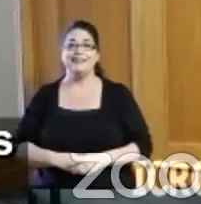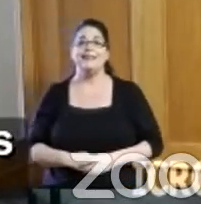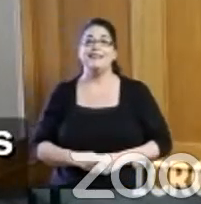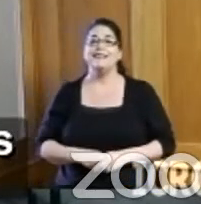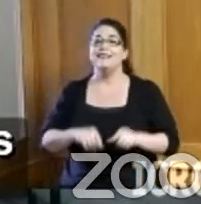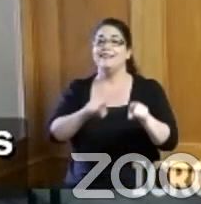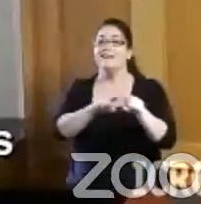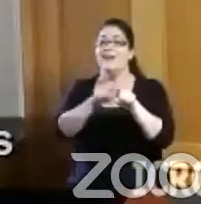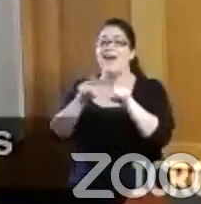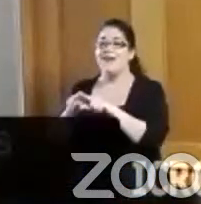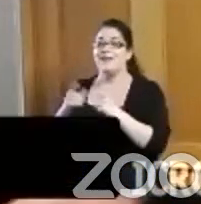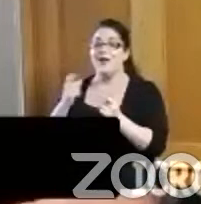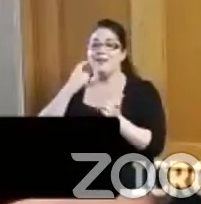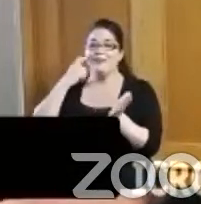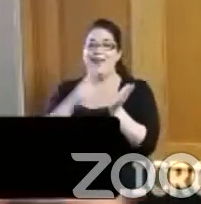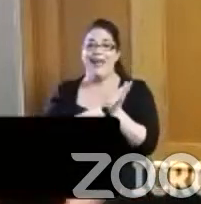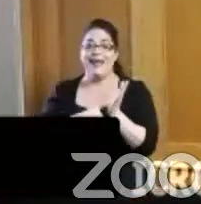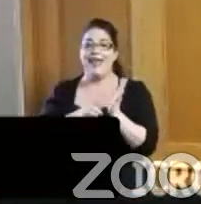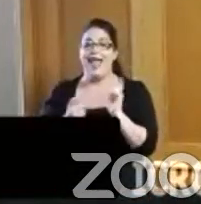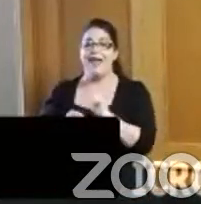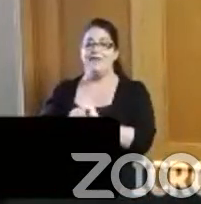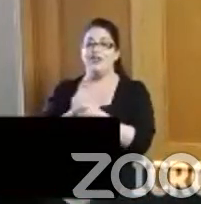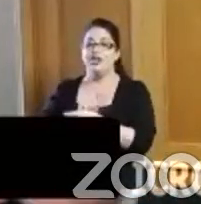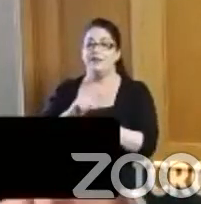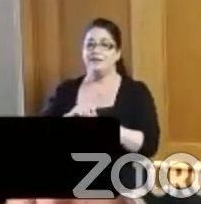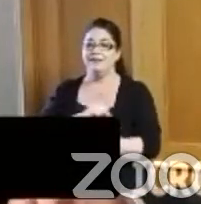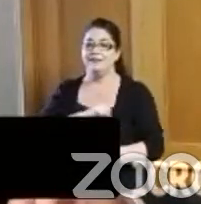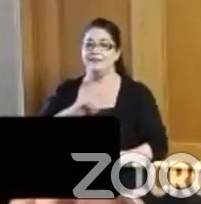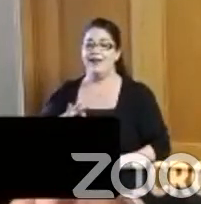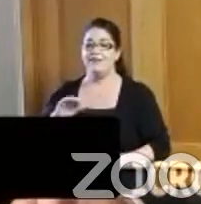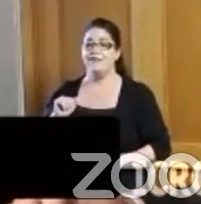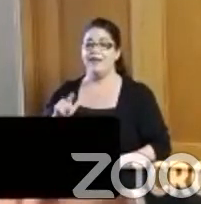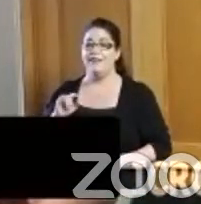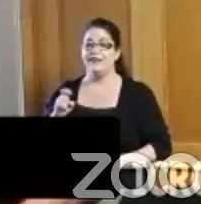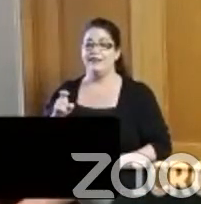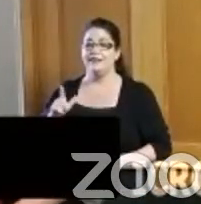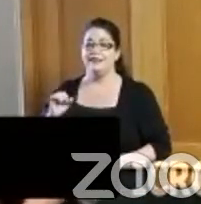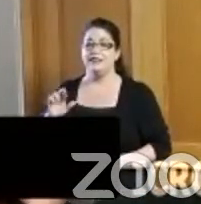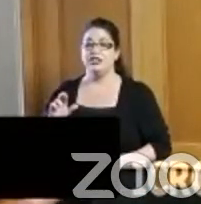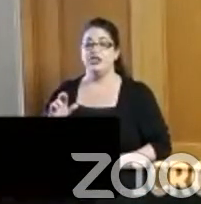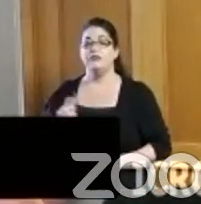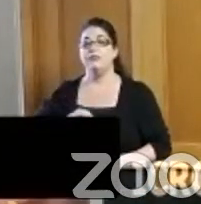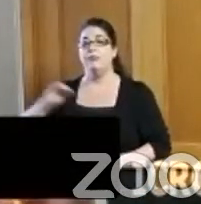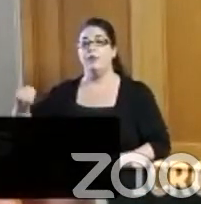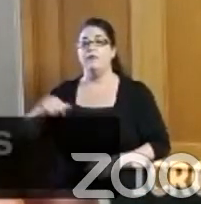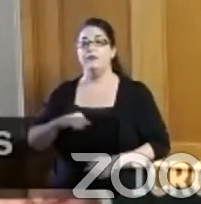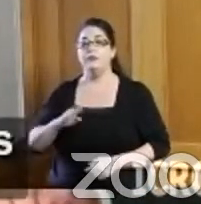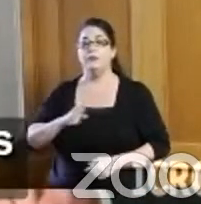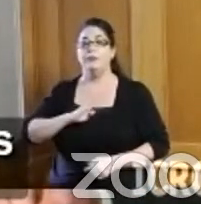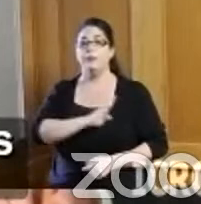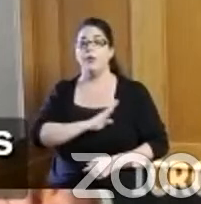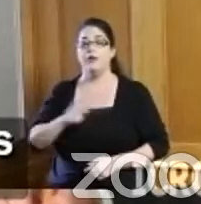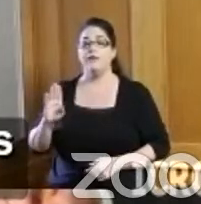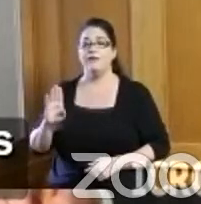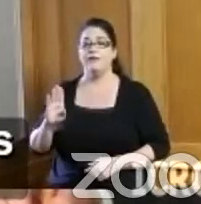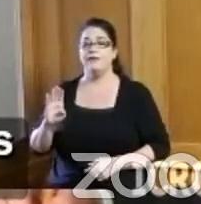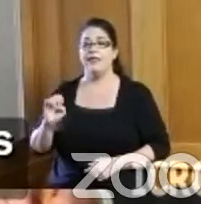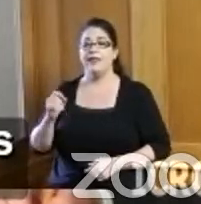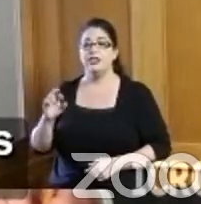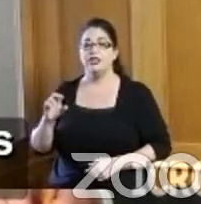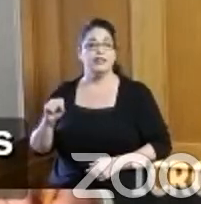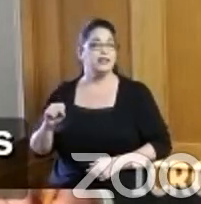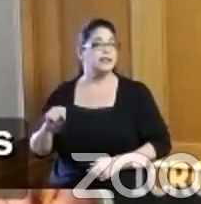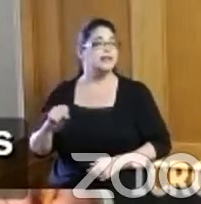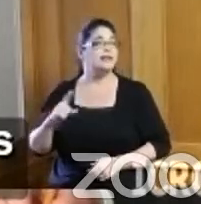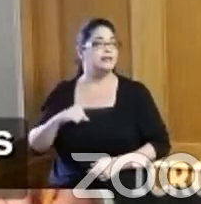I also want to recognize I've had a change in my staff. Alex Linzer is now over at the Board of Elections. So Gina Marsh has joined my staff